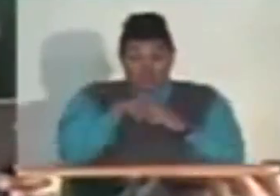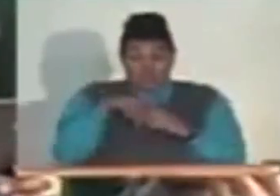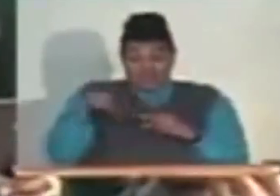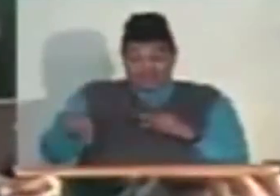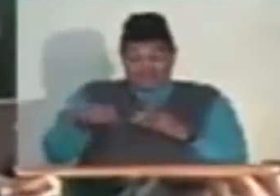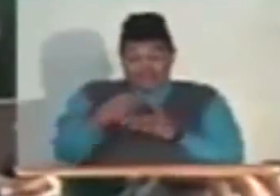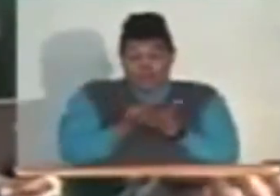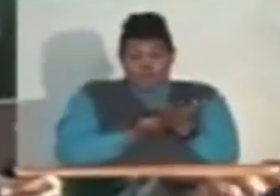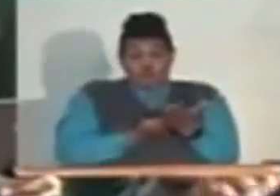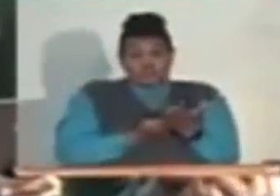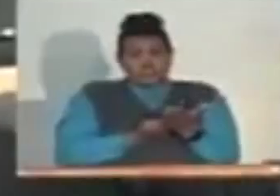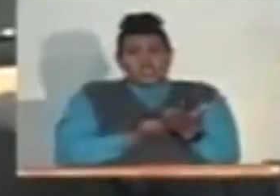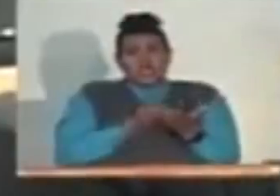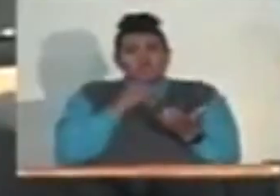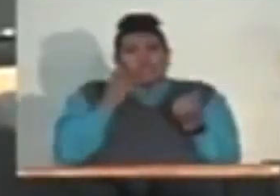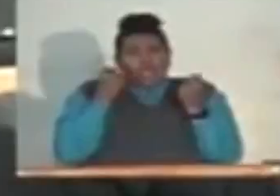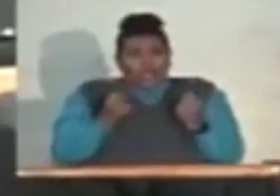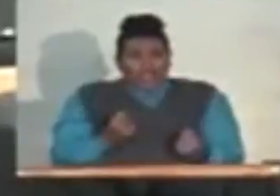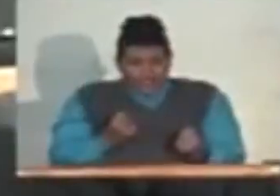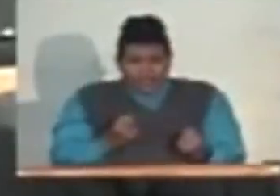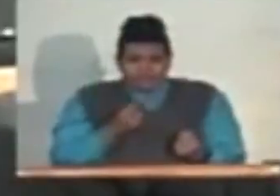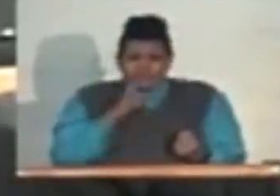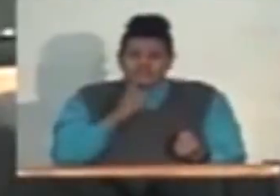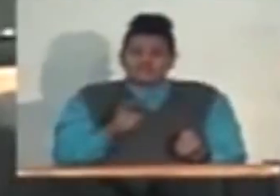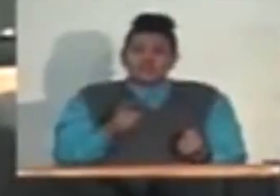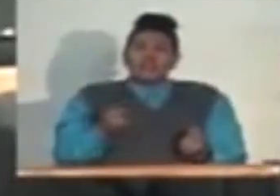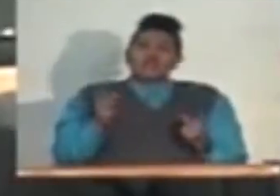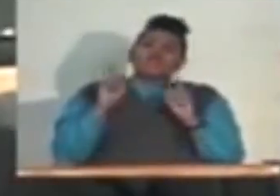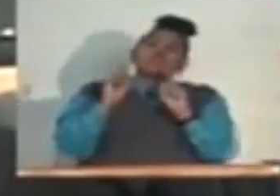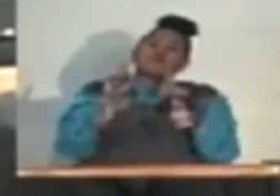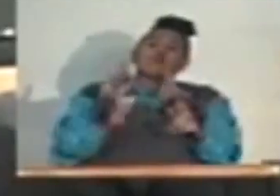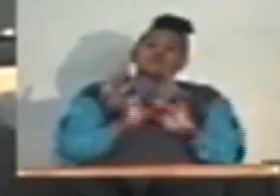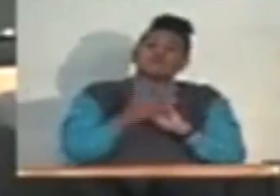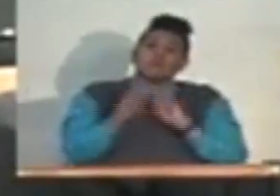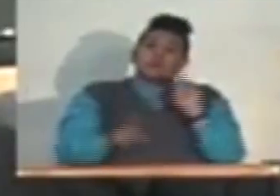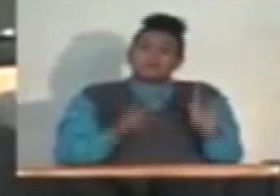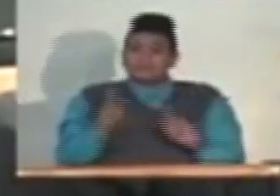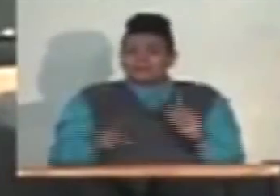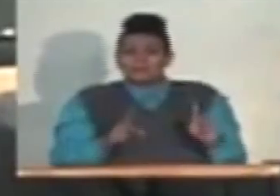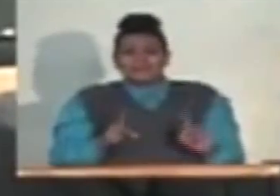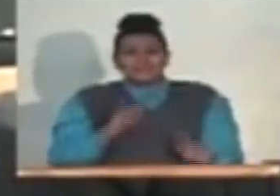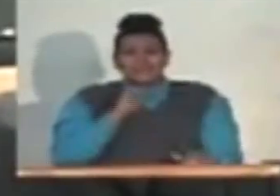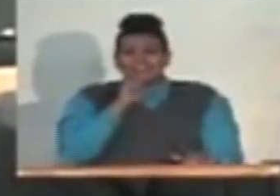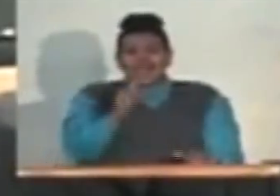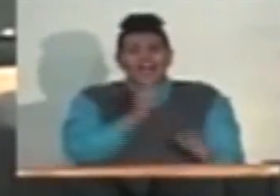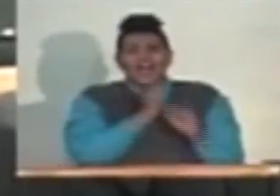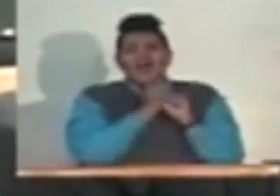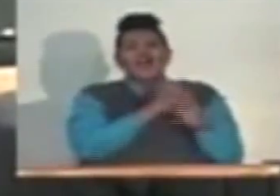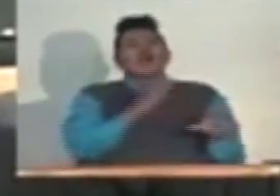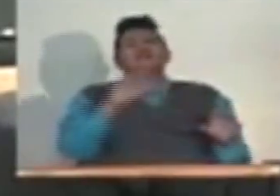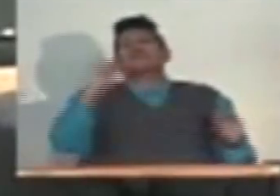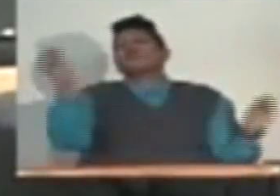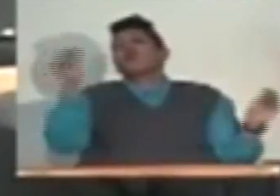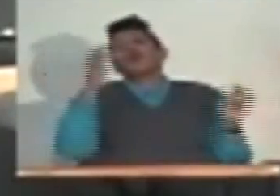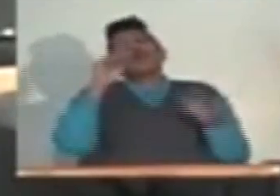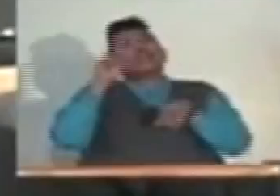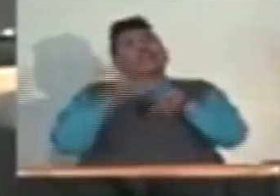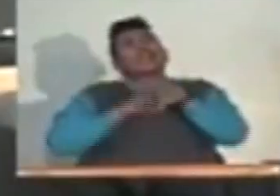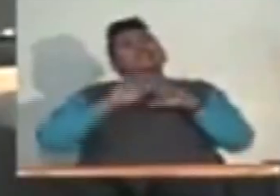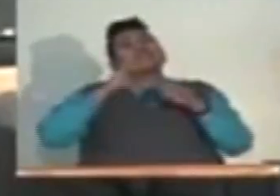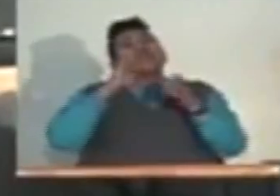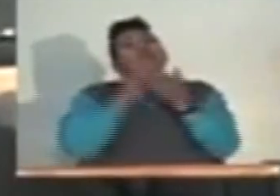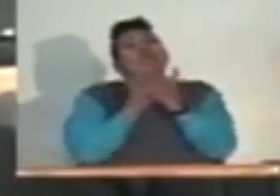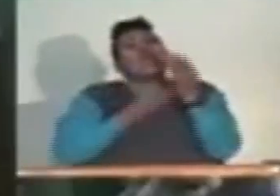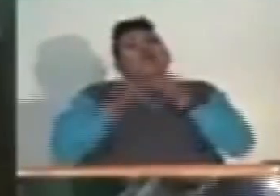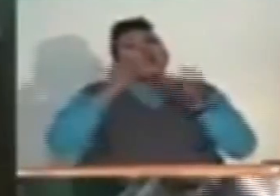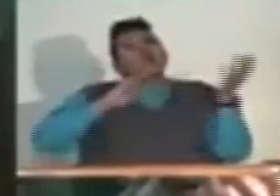this budget, has been forced onto the backs of the Jamaican people, is not caused by any national economic